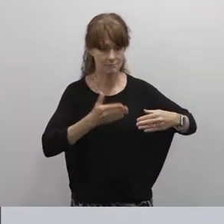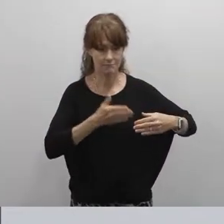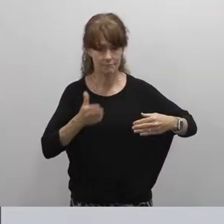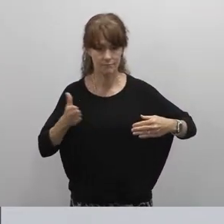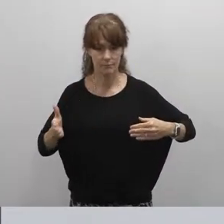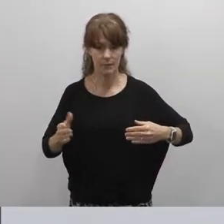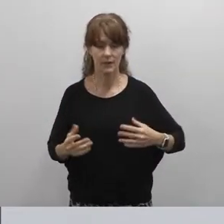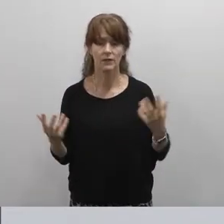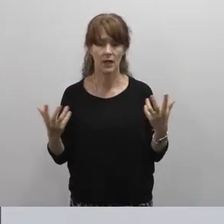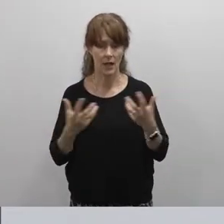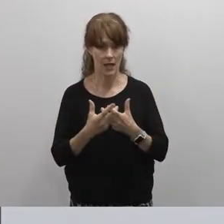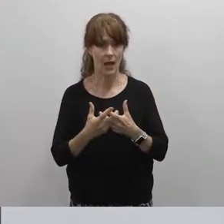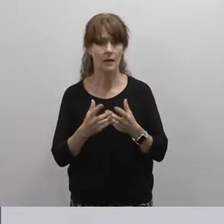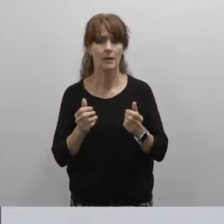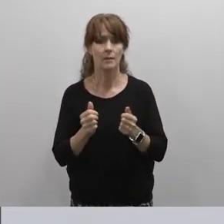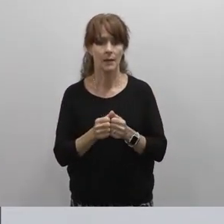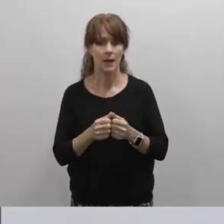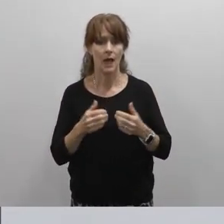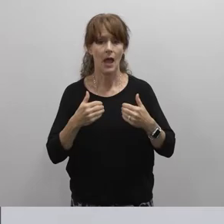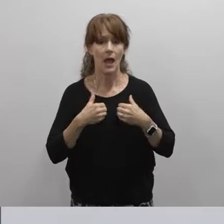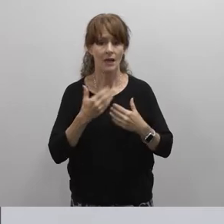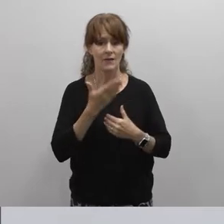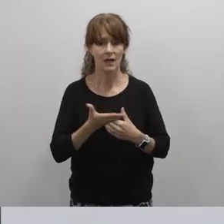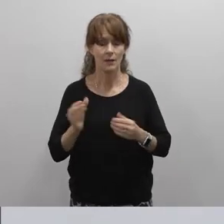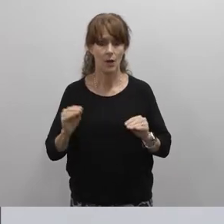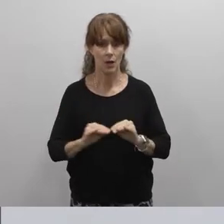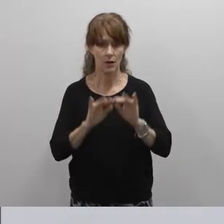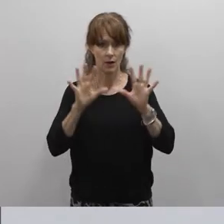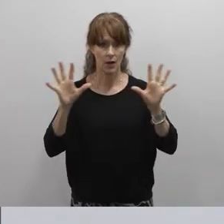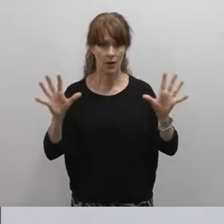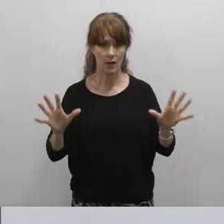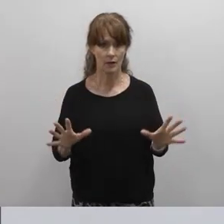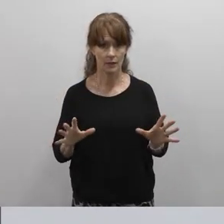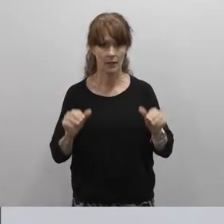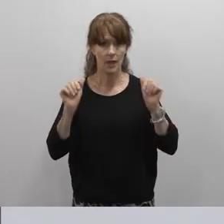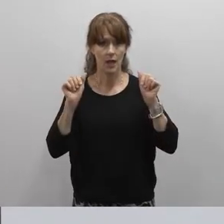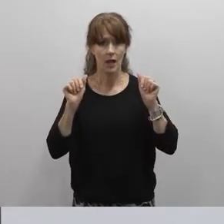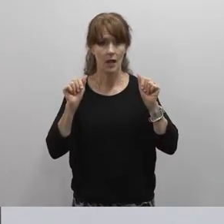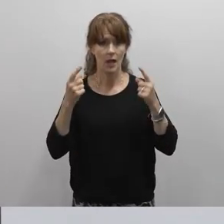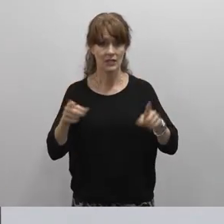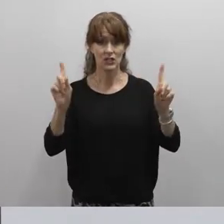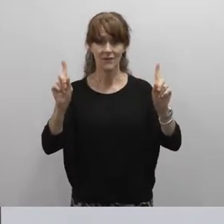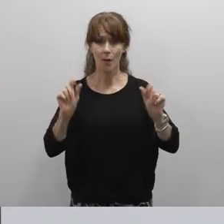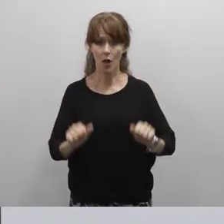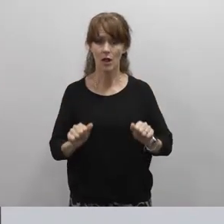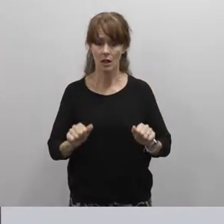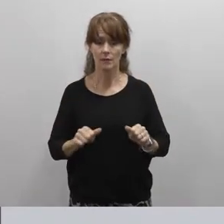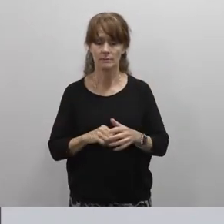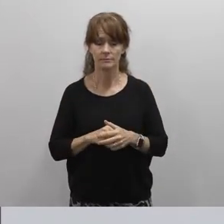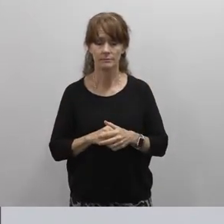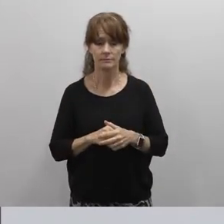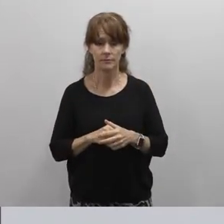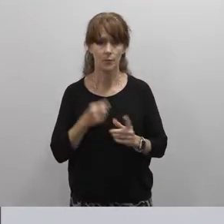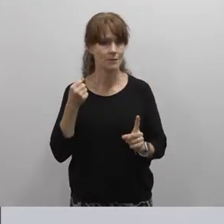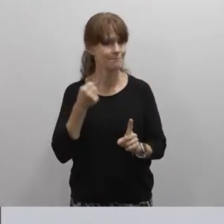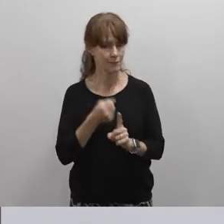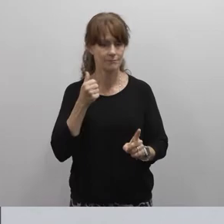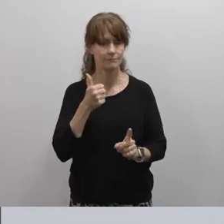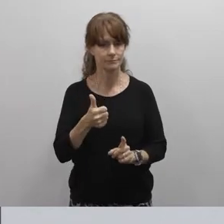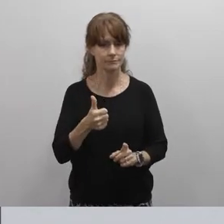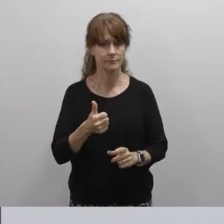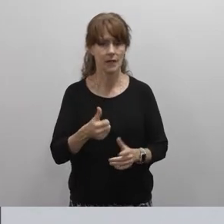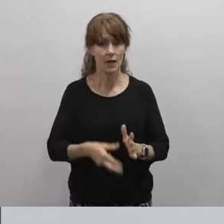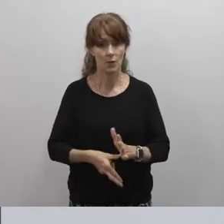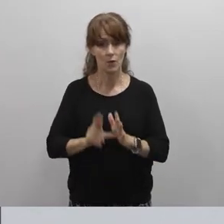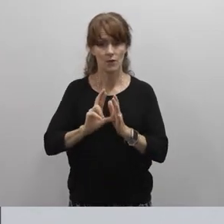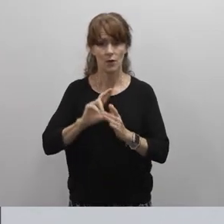absolutely direct alignment in terms of having items that are clear and achievable, right? And I think that's where we hit the mark. So if you